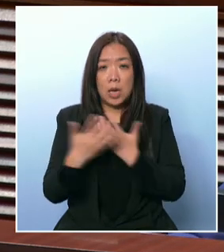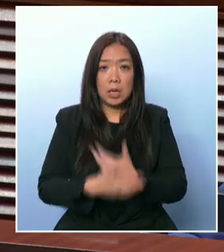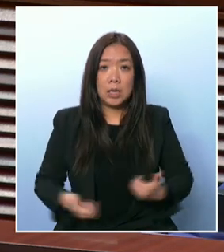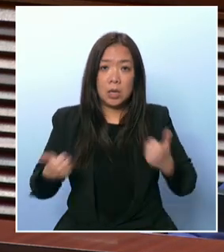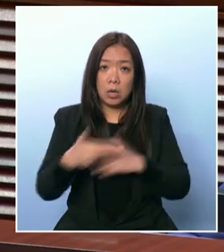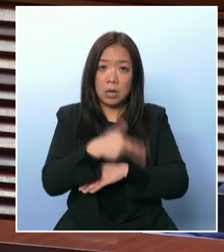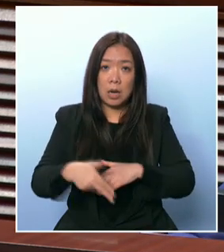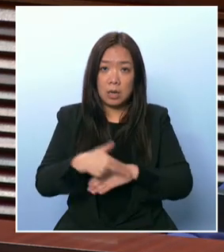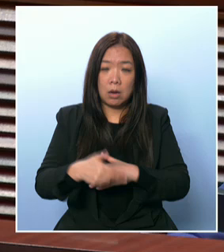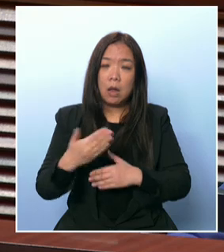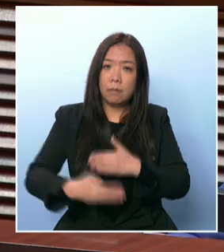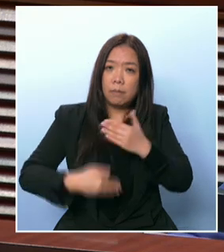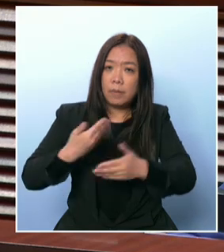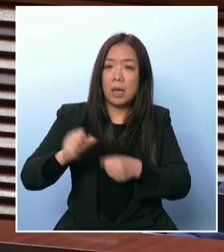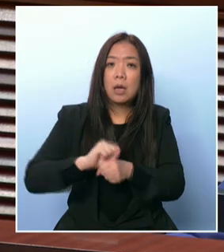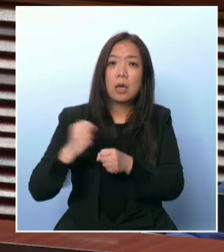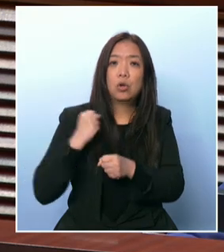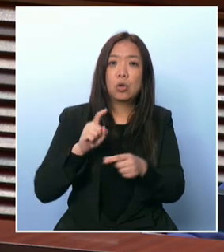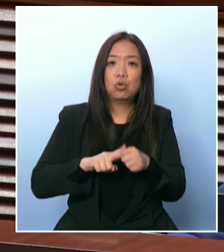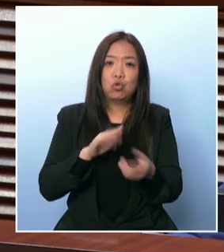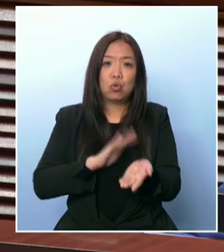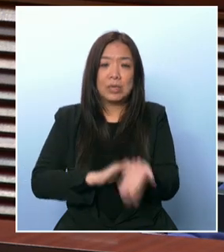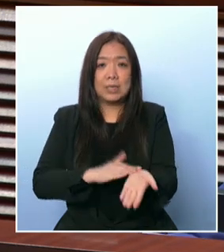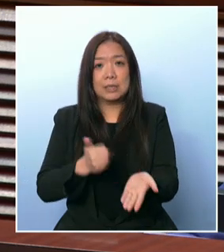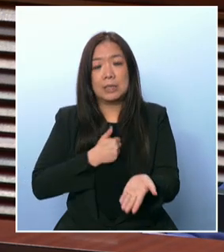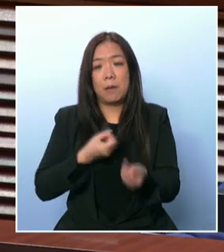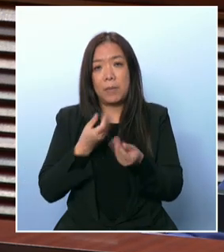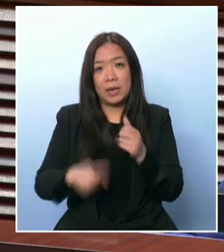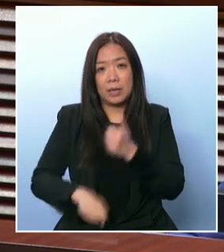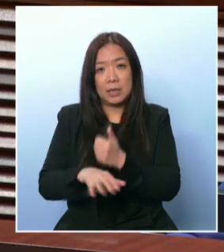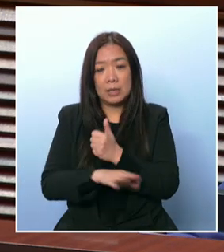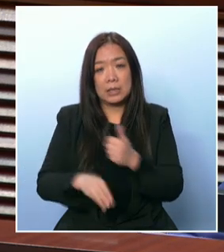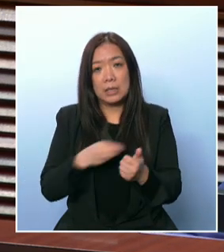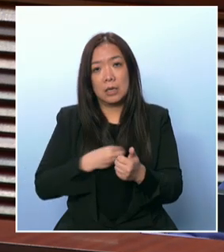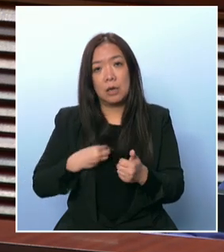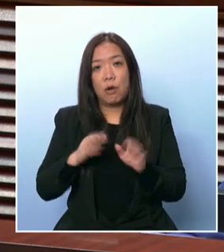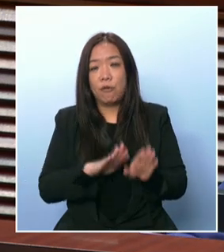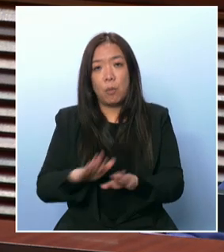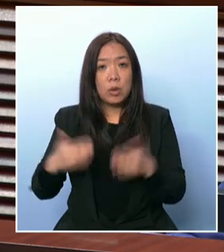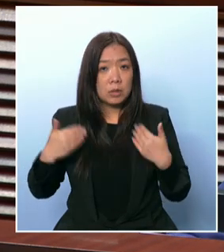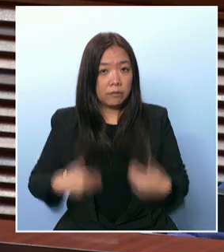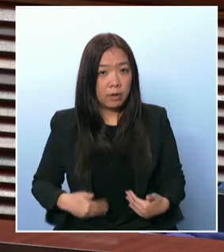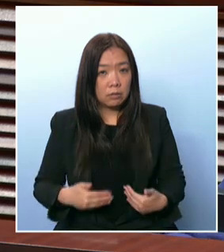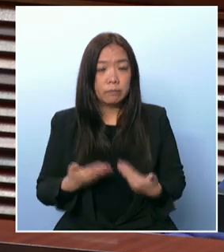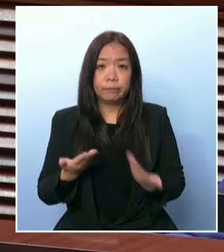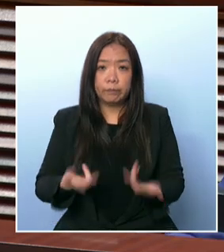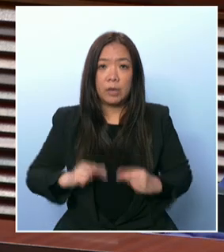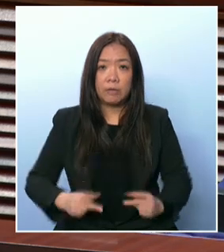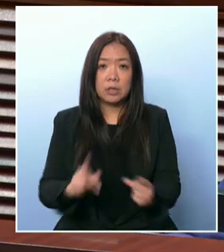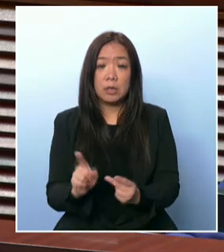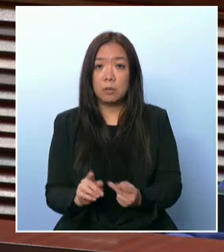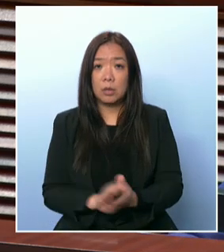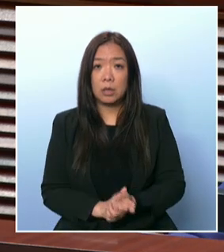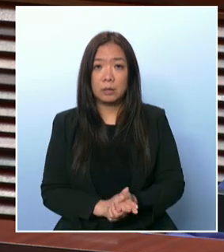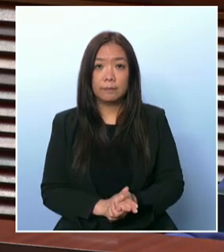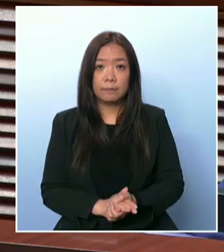quota. So what's the progress about that? Now, according to the primary healthcare development blueprint, the